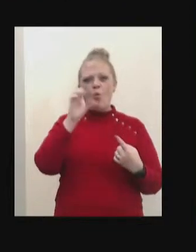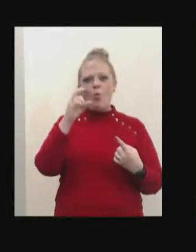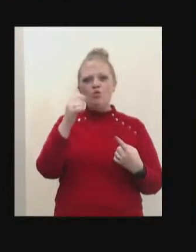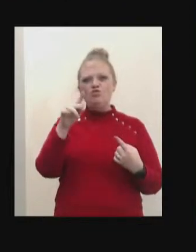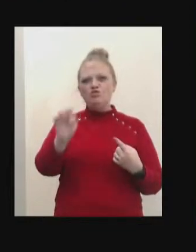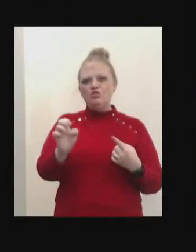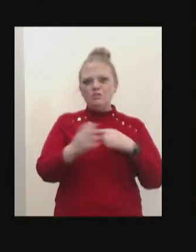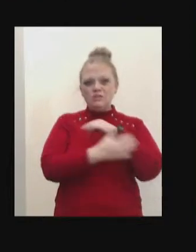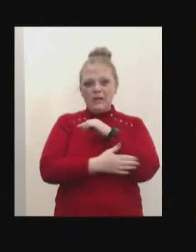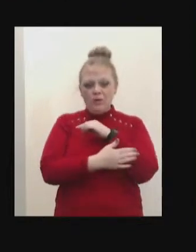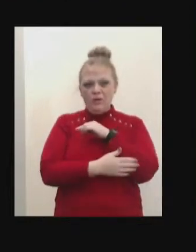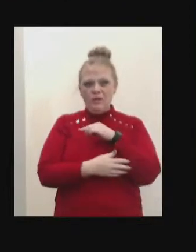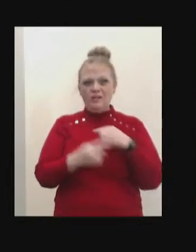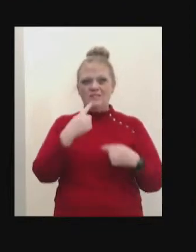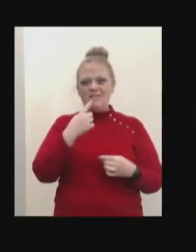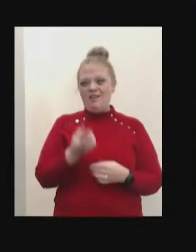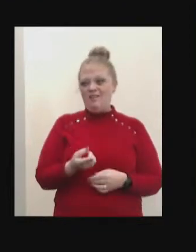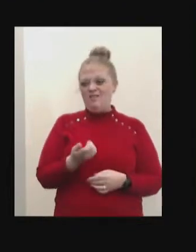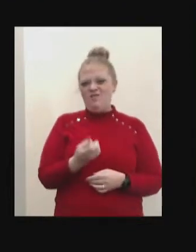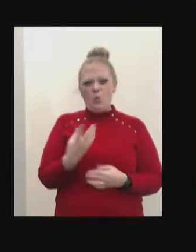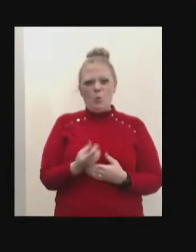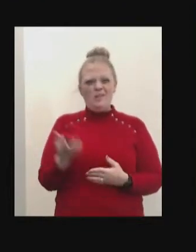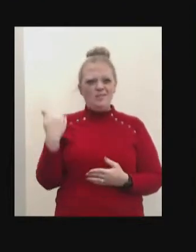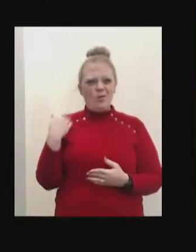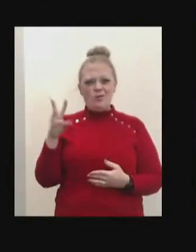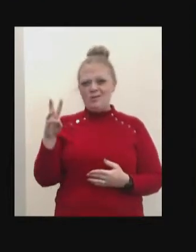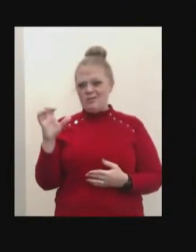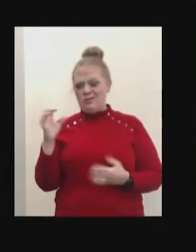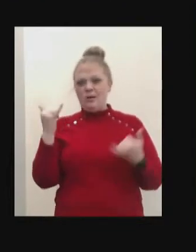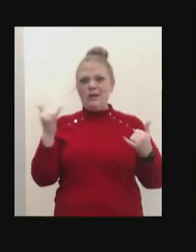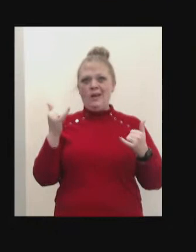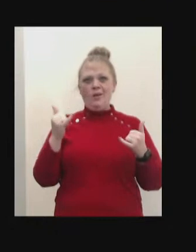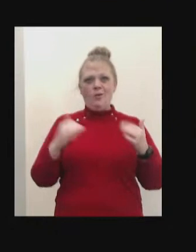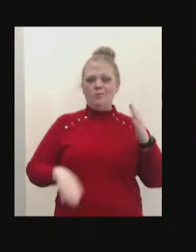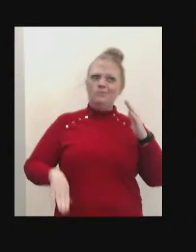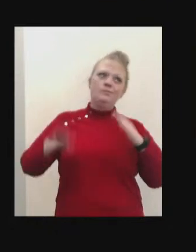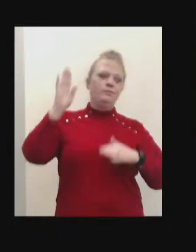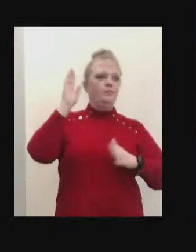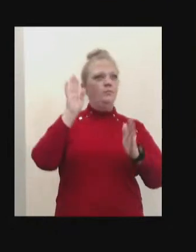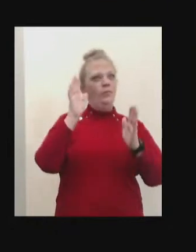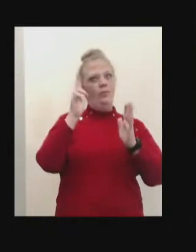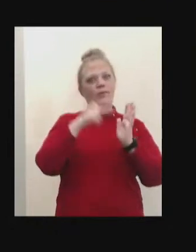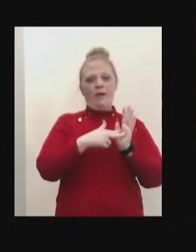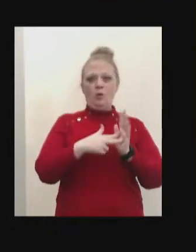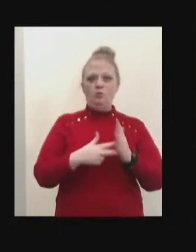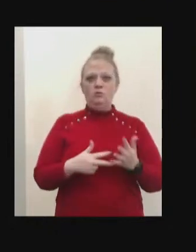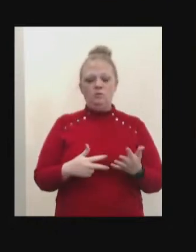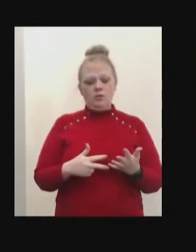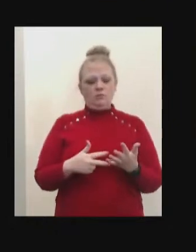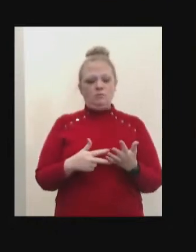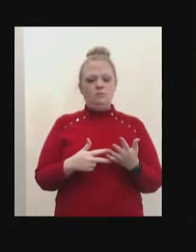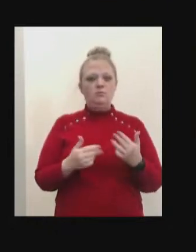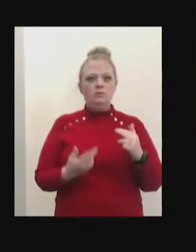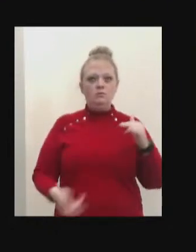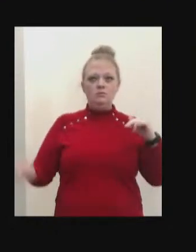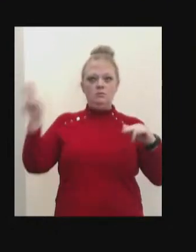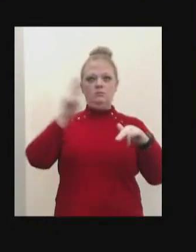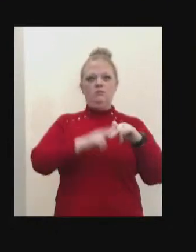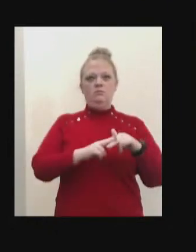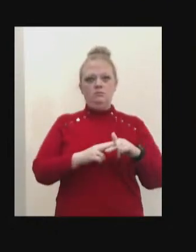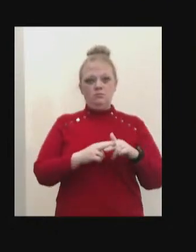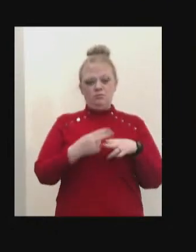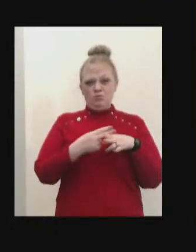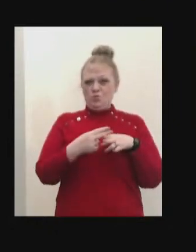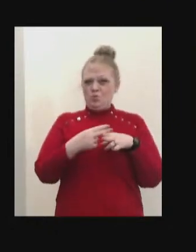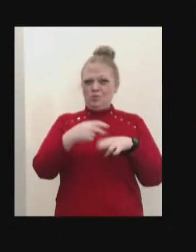a few weeks ago 600 cases, and now they're up to 3,000. So we've had a big increase in the number of cases in a very short period of